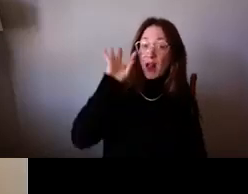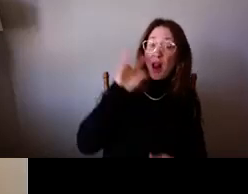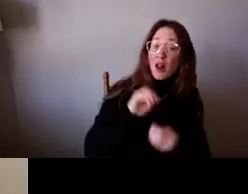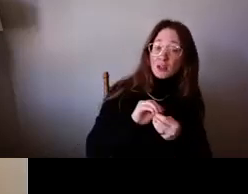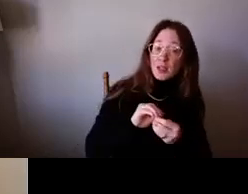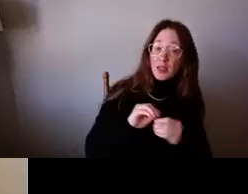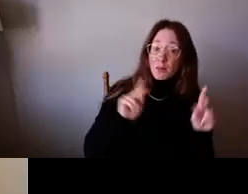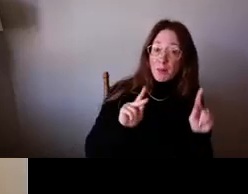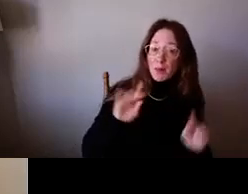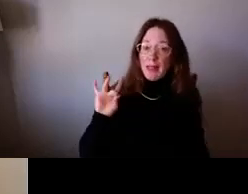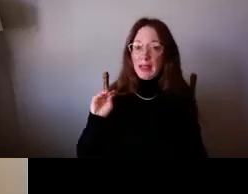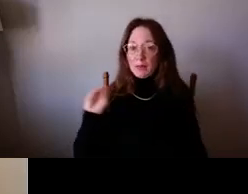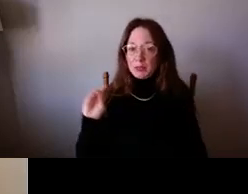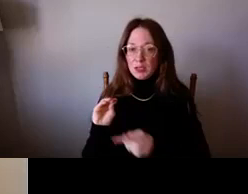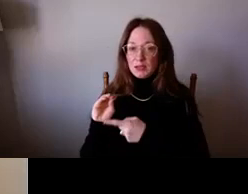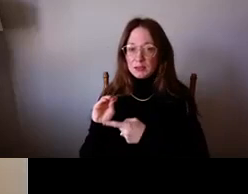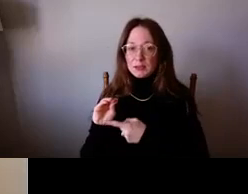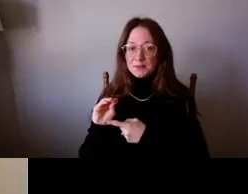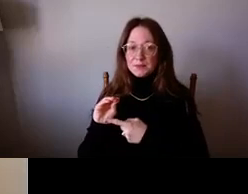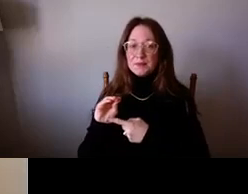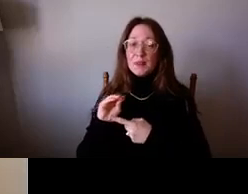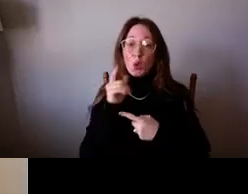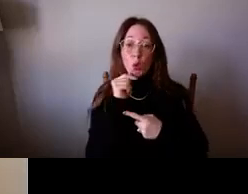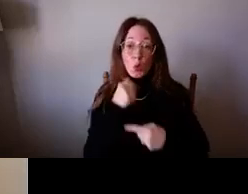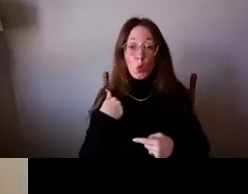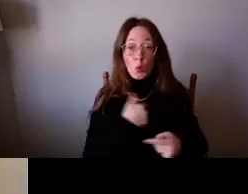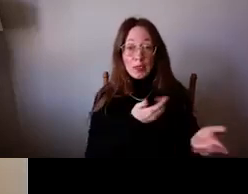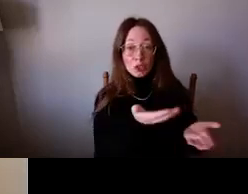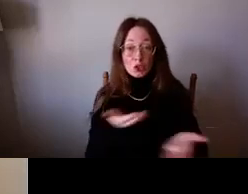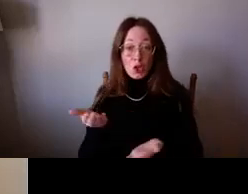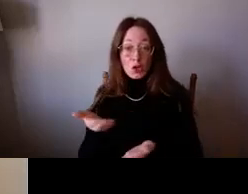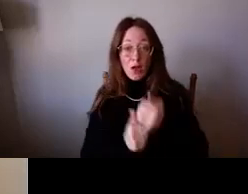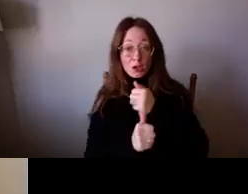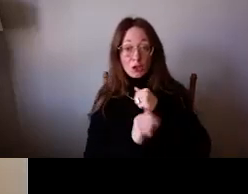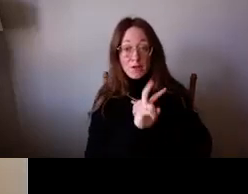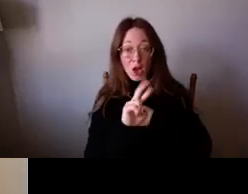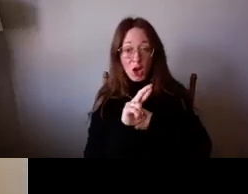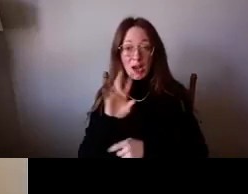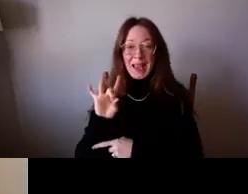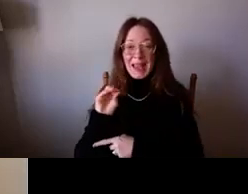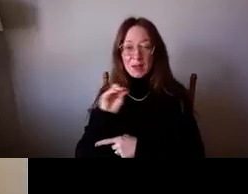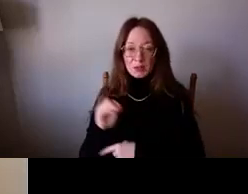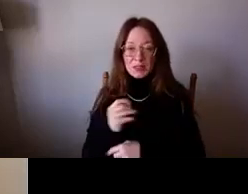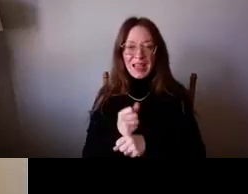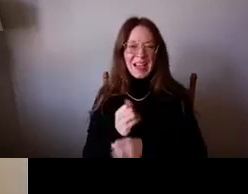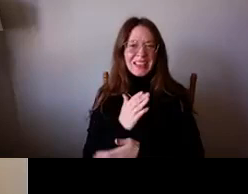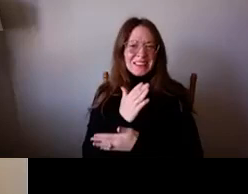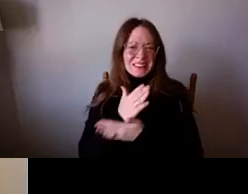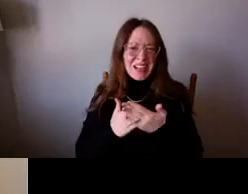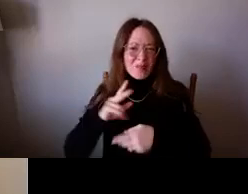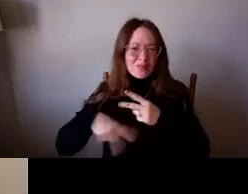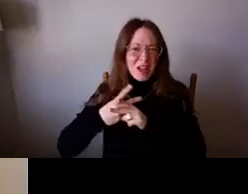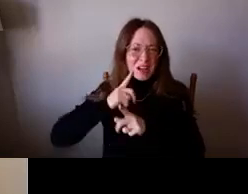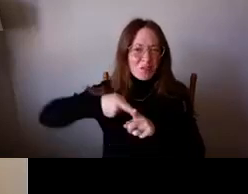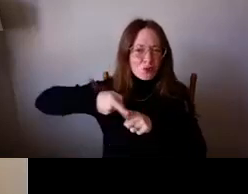in other words, 80% of the people served through the VR program are receiving some type of career service, whereas